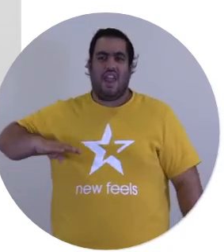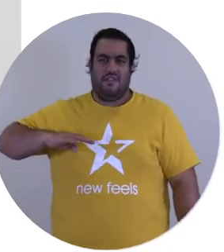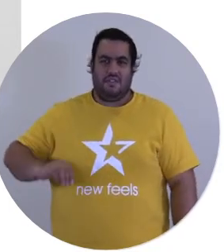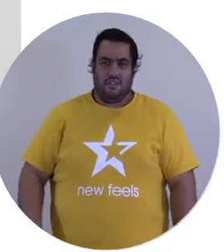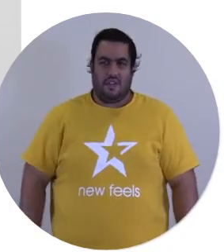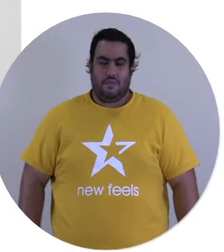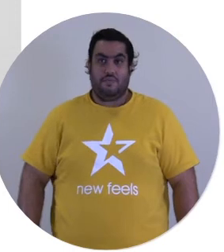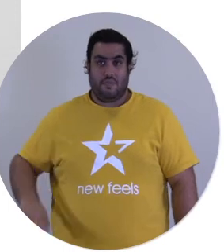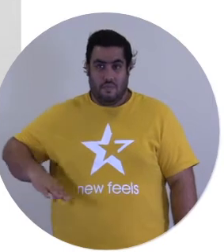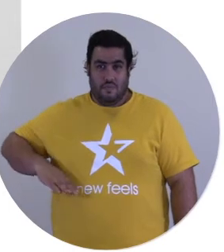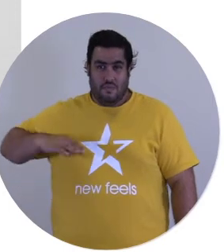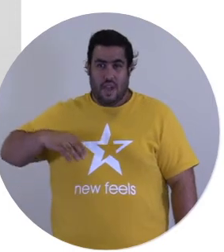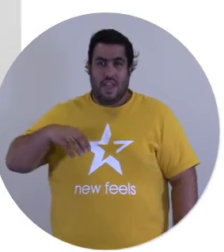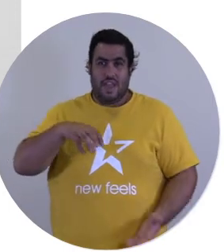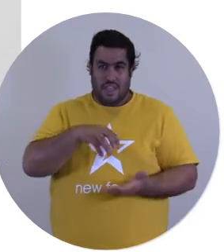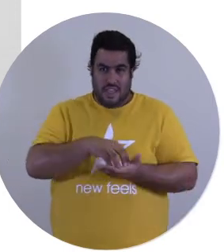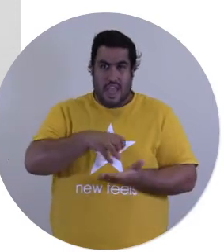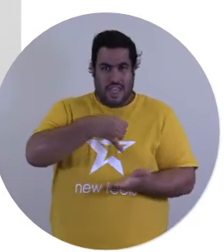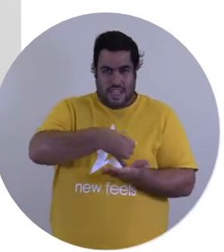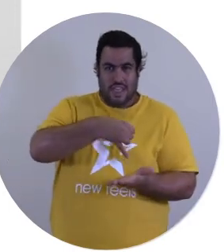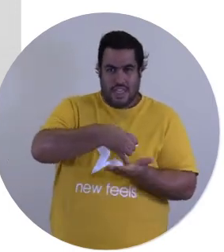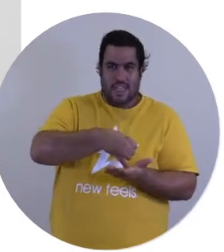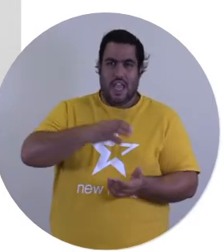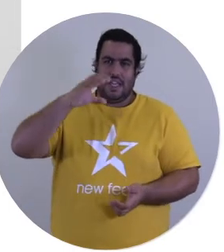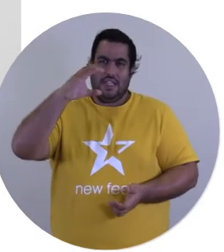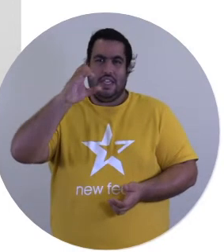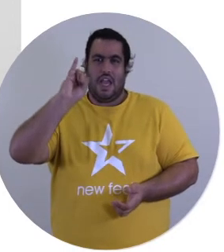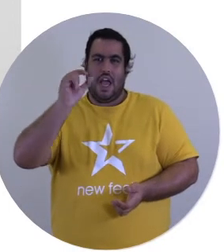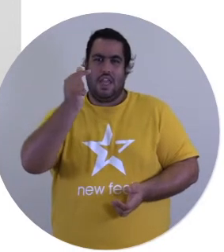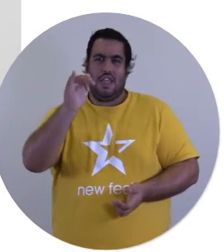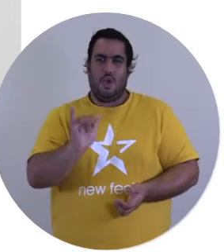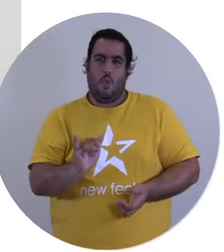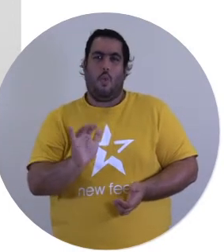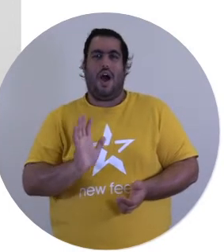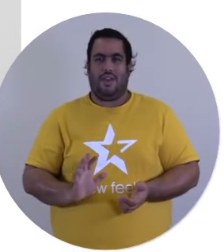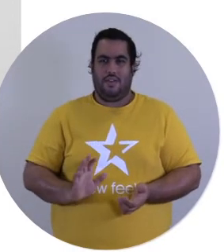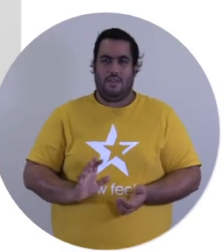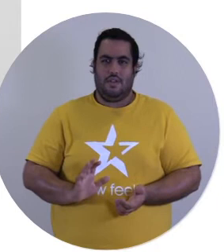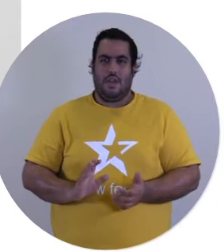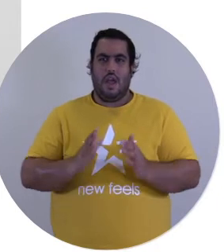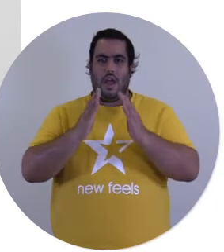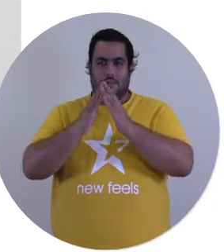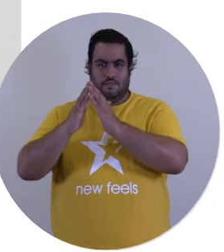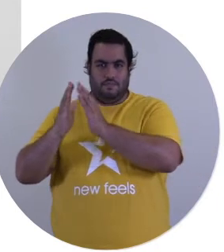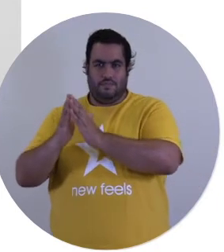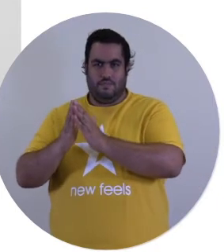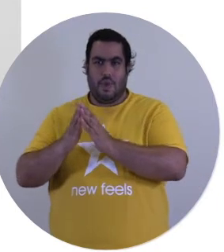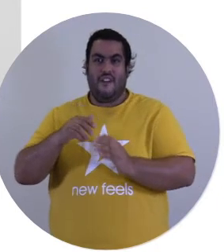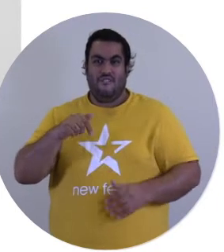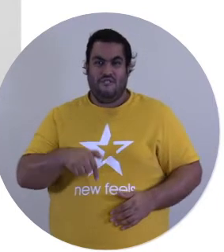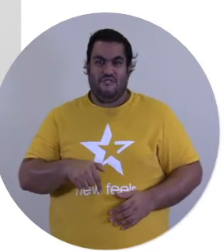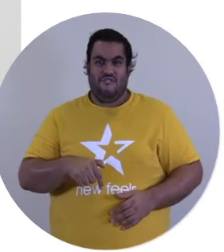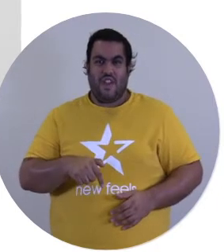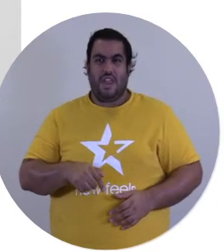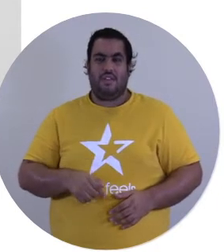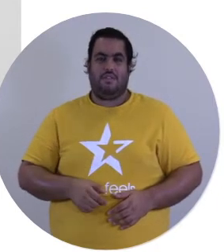disadvantages. Before we list them and write them down, let's look at the pictures here and try to figure out the advantages first. You